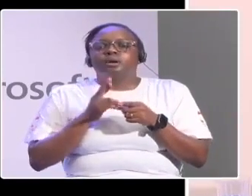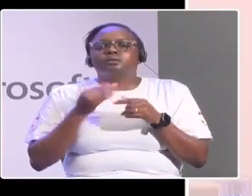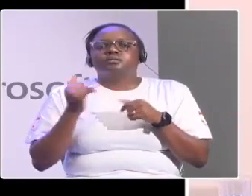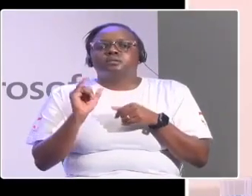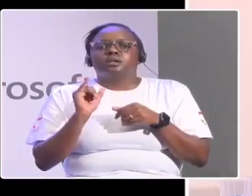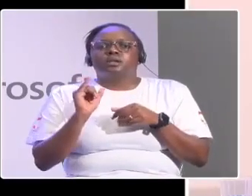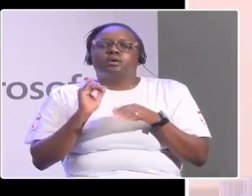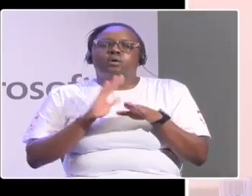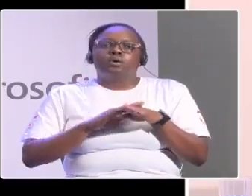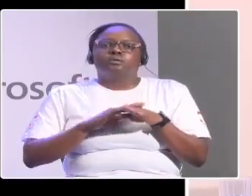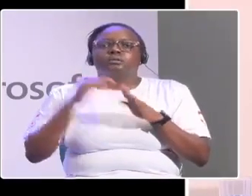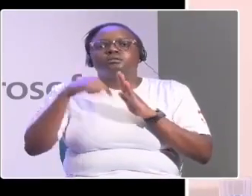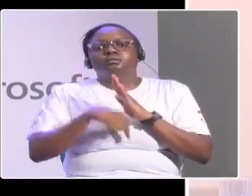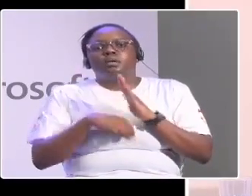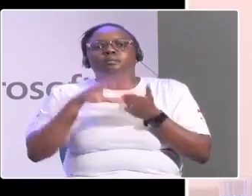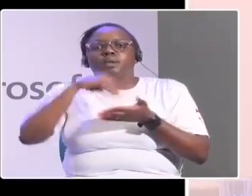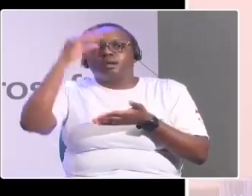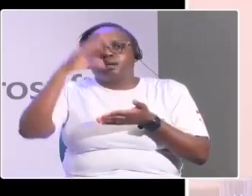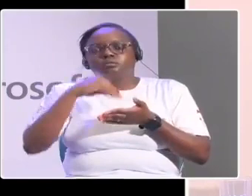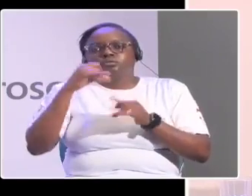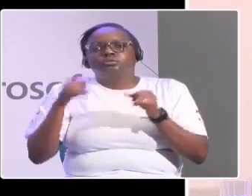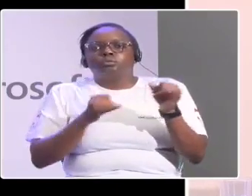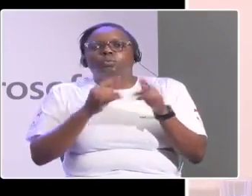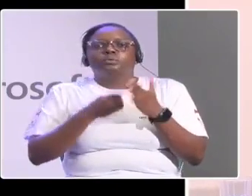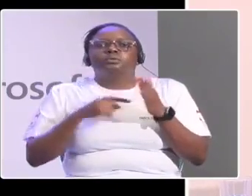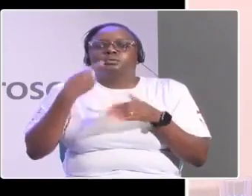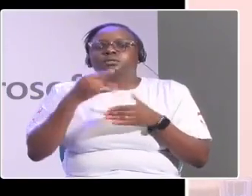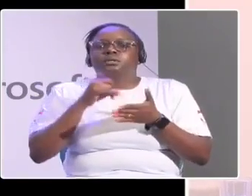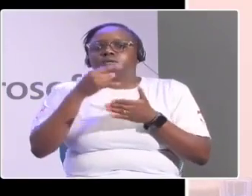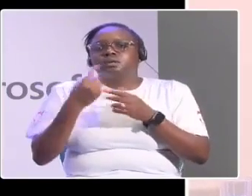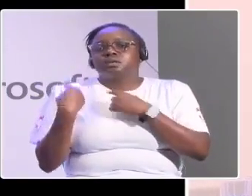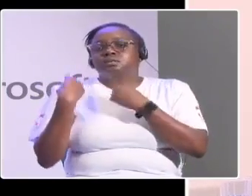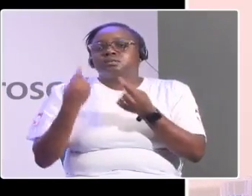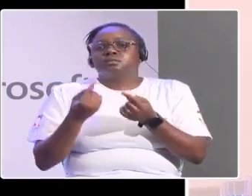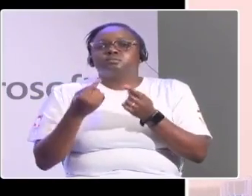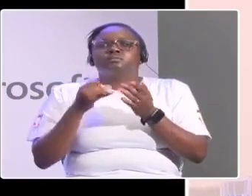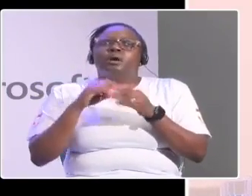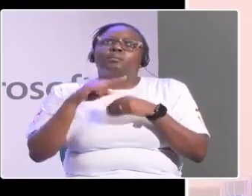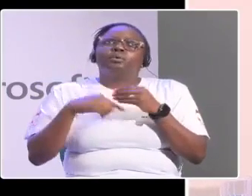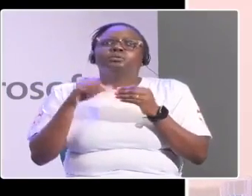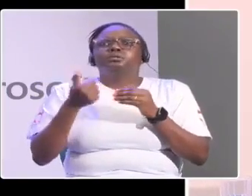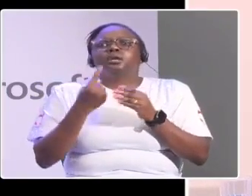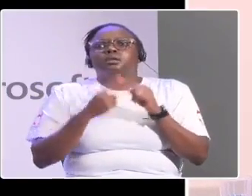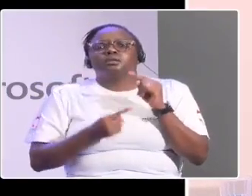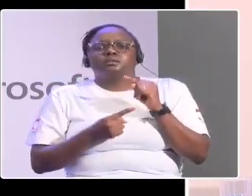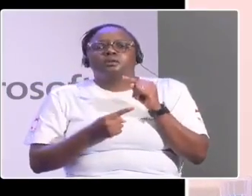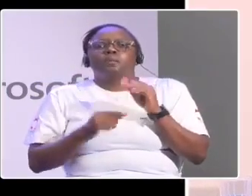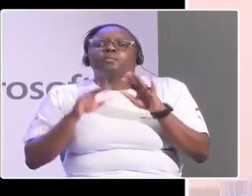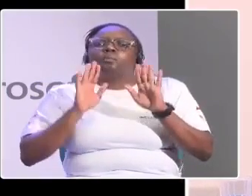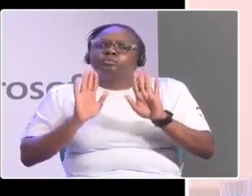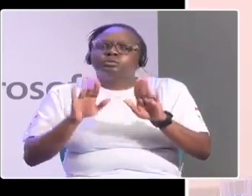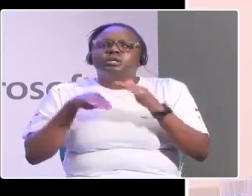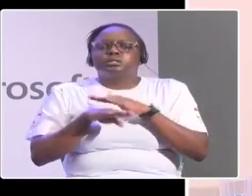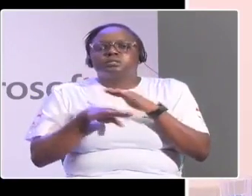still on a deep learning journey. But what I'll say, since it's been about a decade for me pushing accessibility within